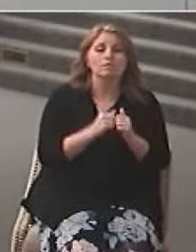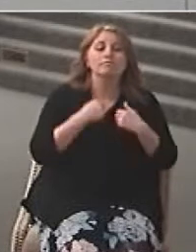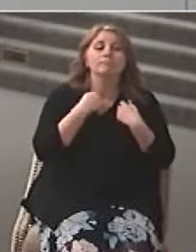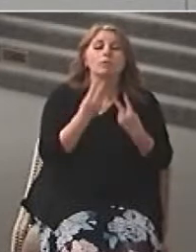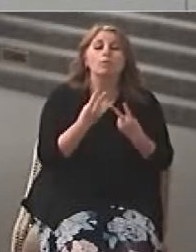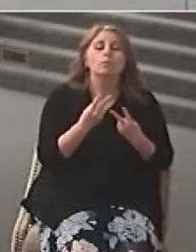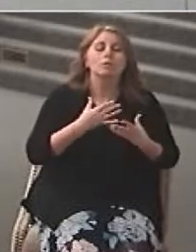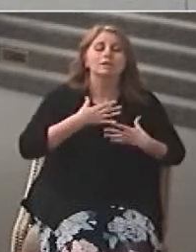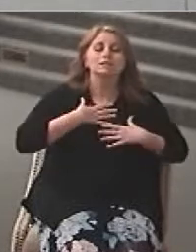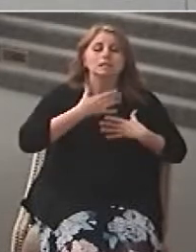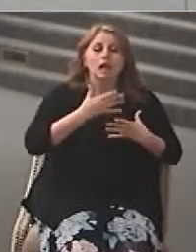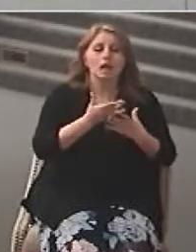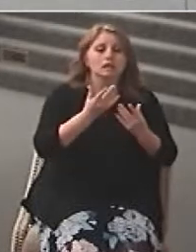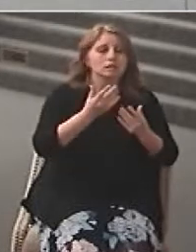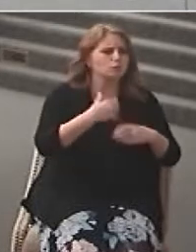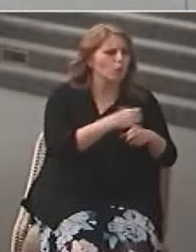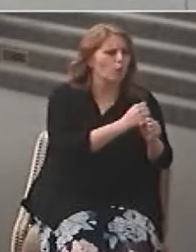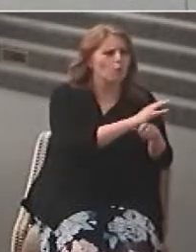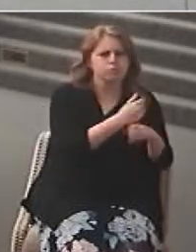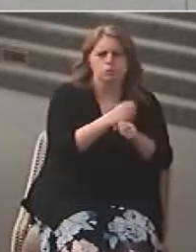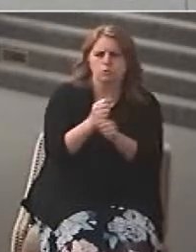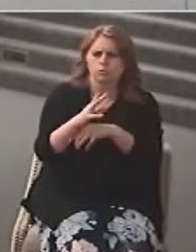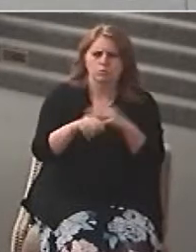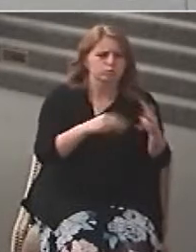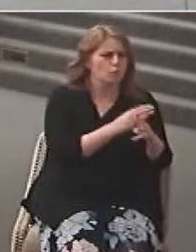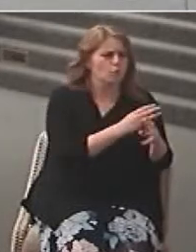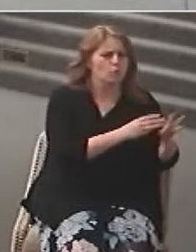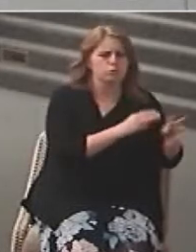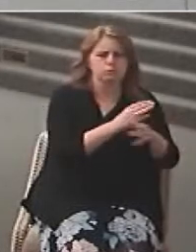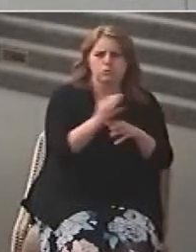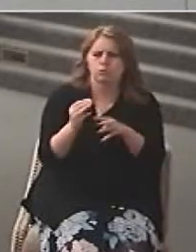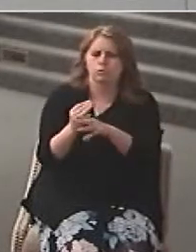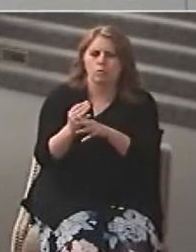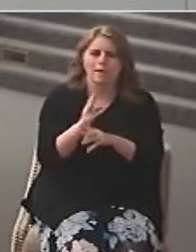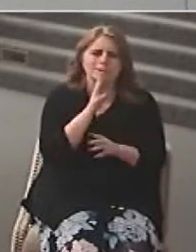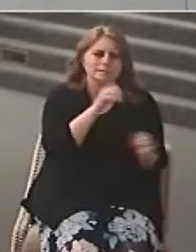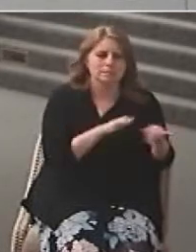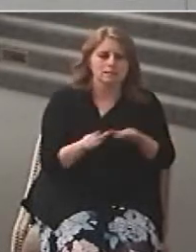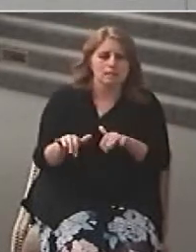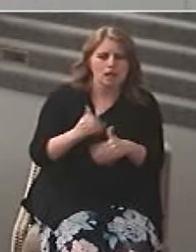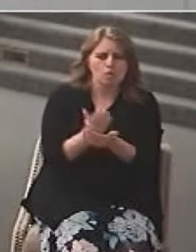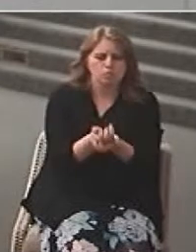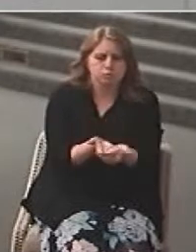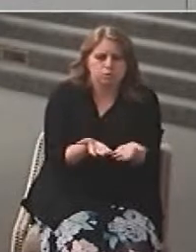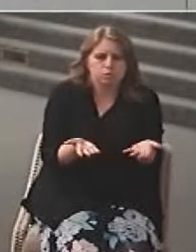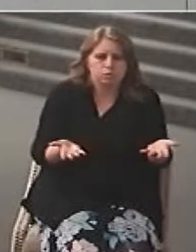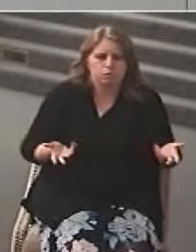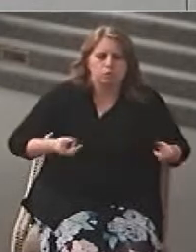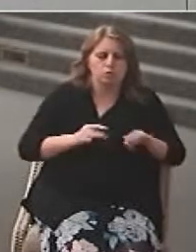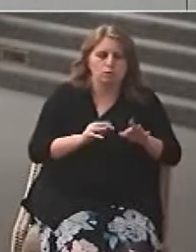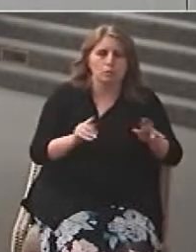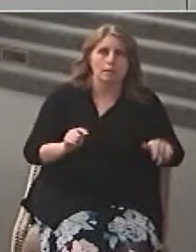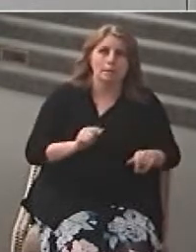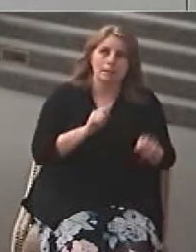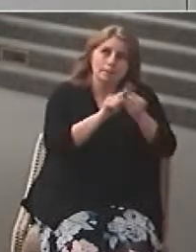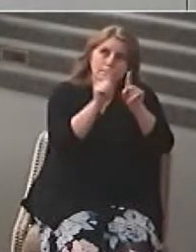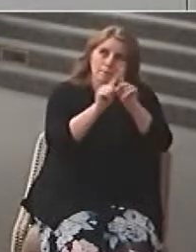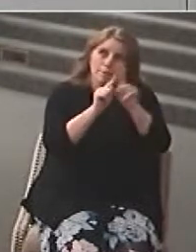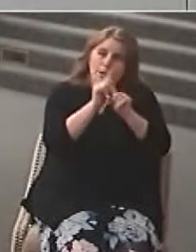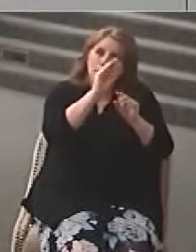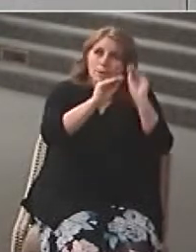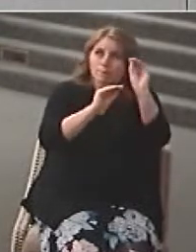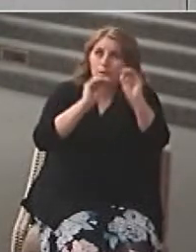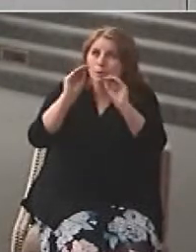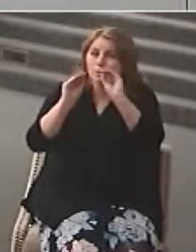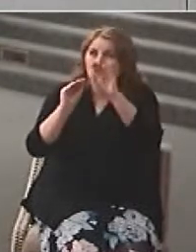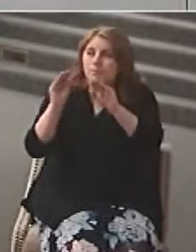He was able to create worlds. He was able to create the seas with the palm of His hands. The moon and the stars, they lean on His arms.